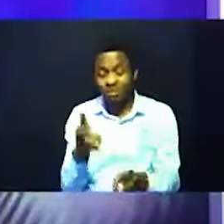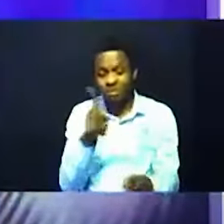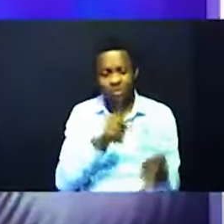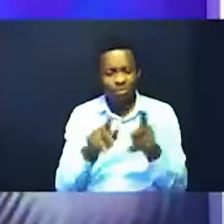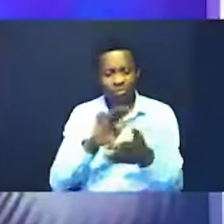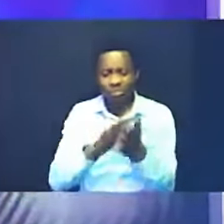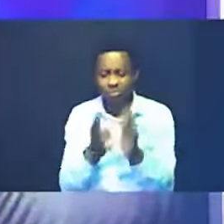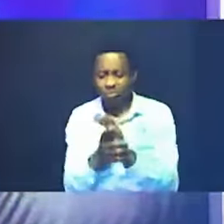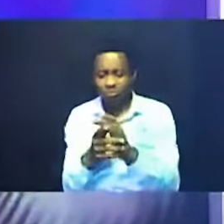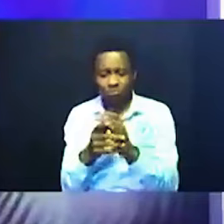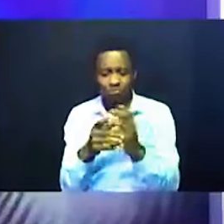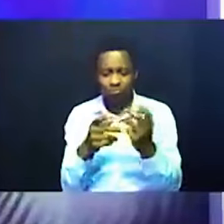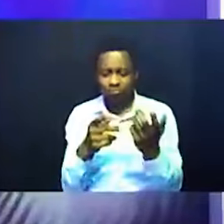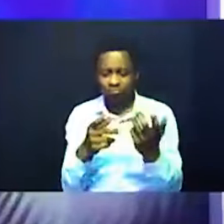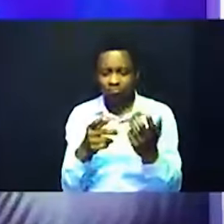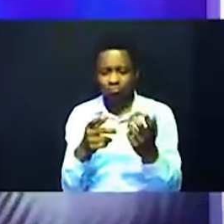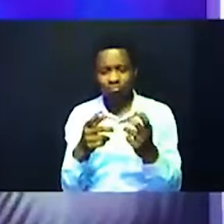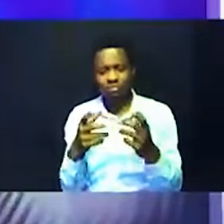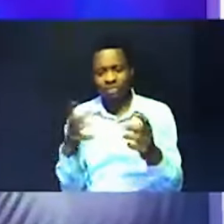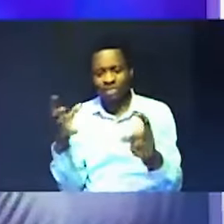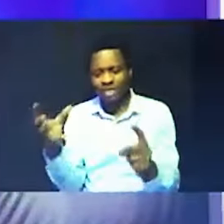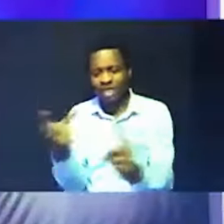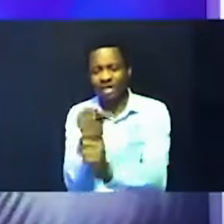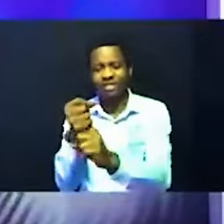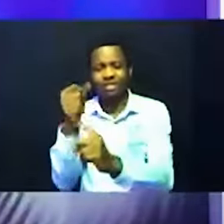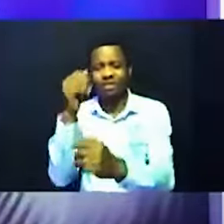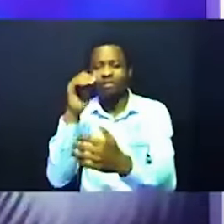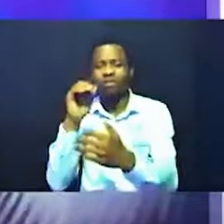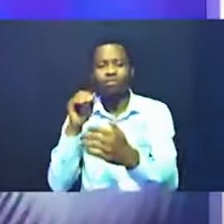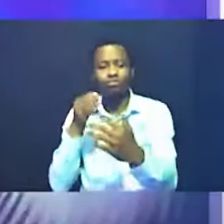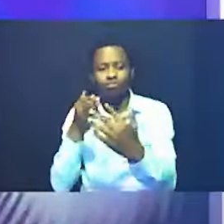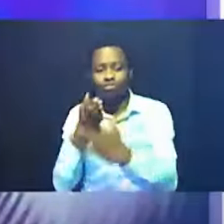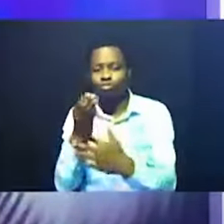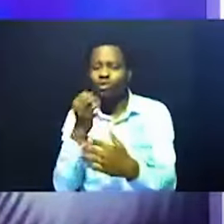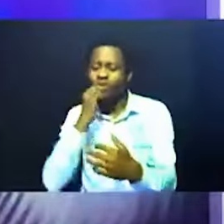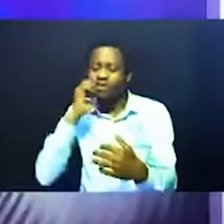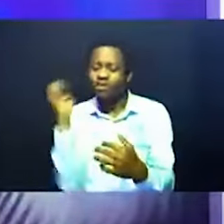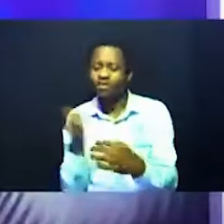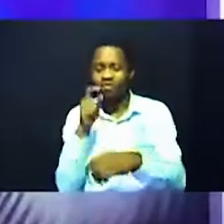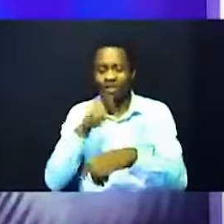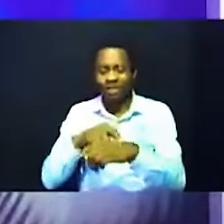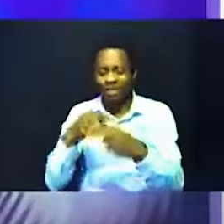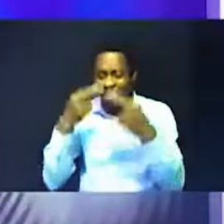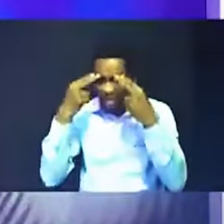evil times that fall unexpectedly on